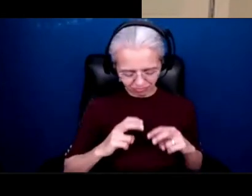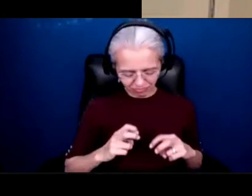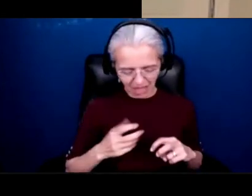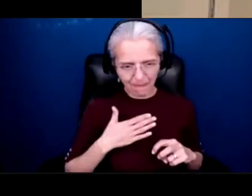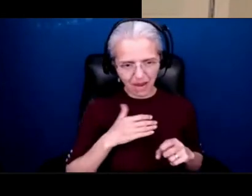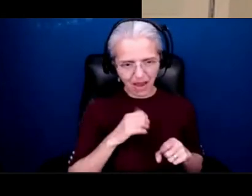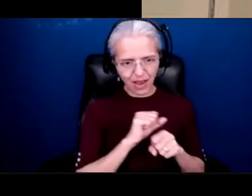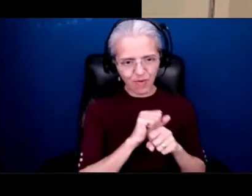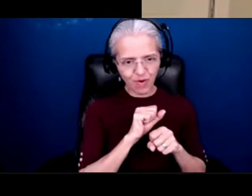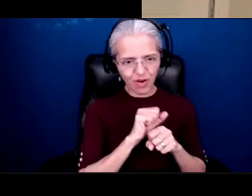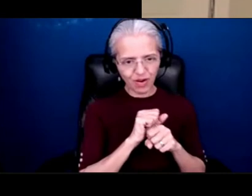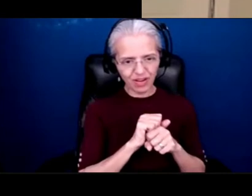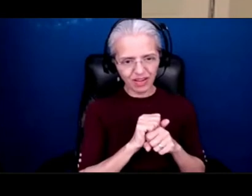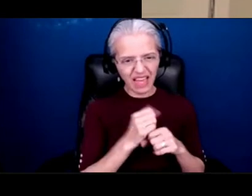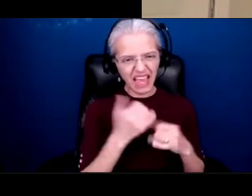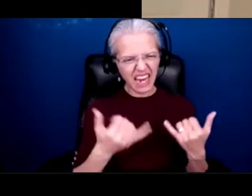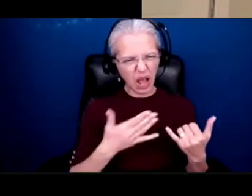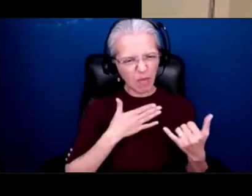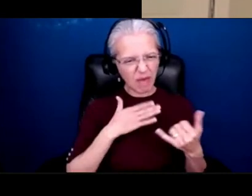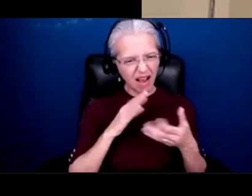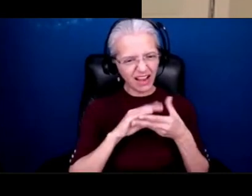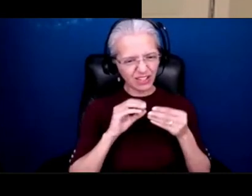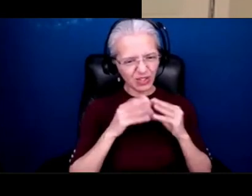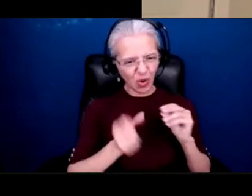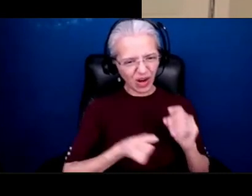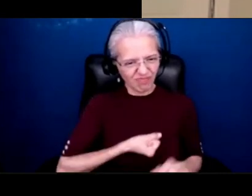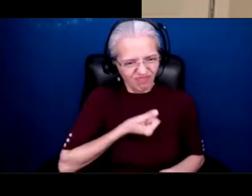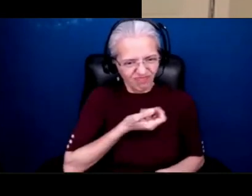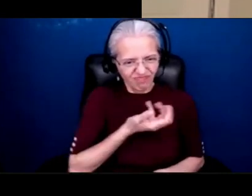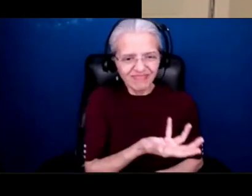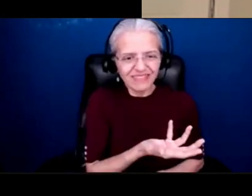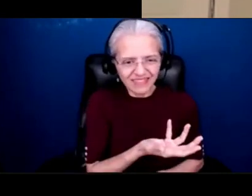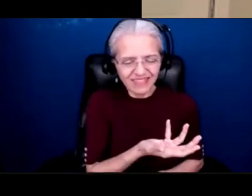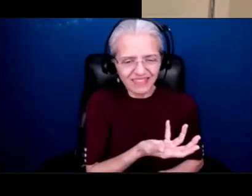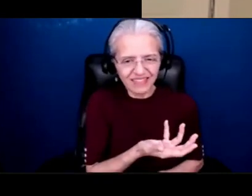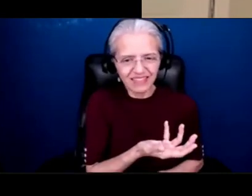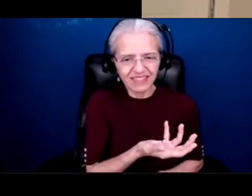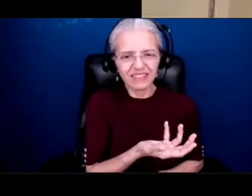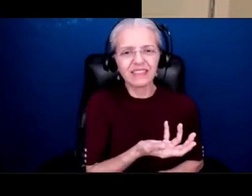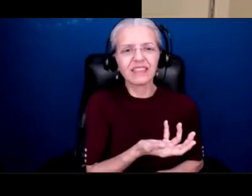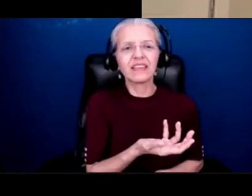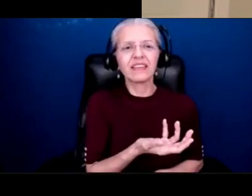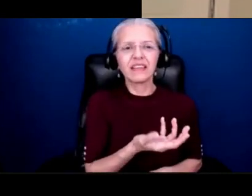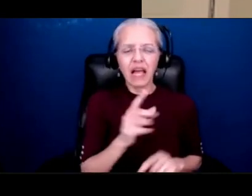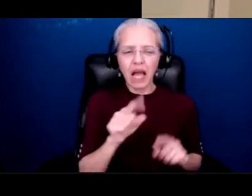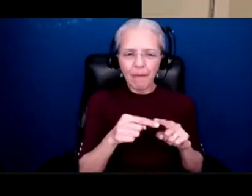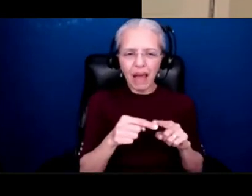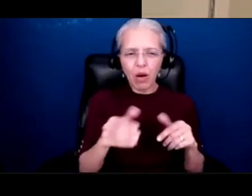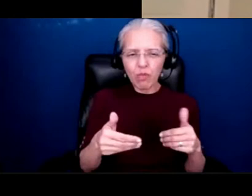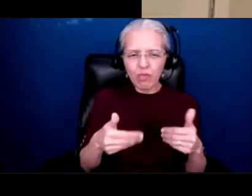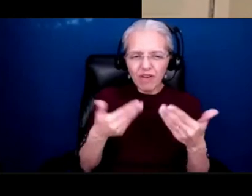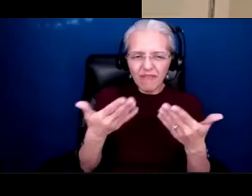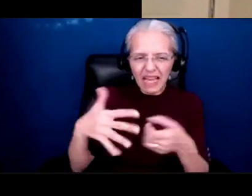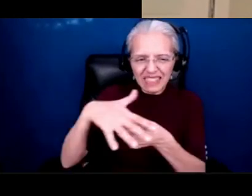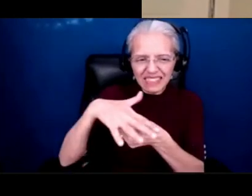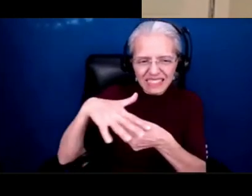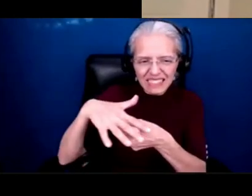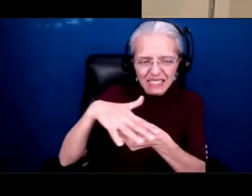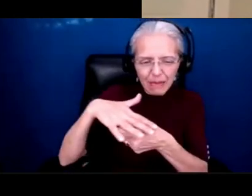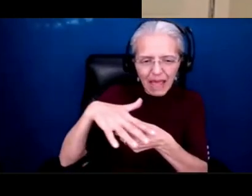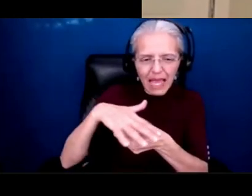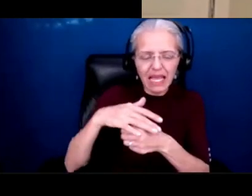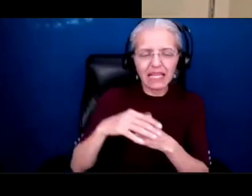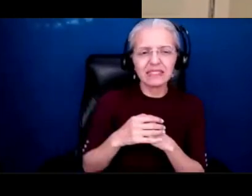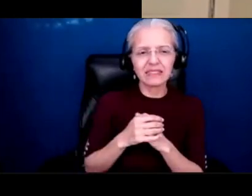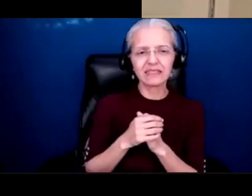my story this time. But, you know, that's it about creating space and say the joy